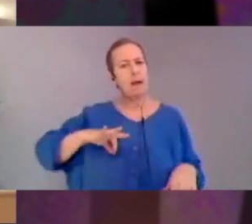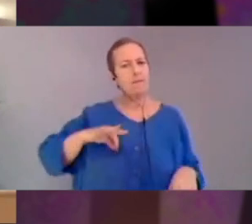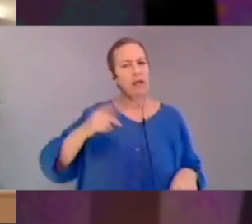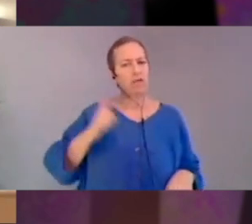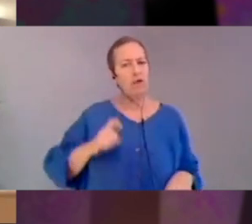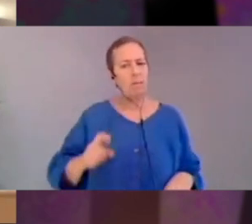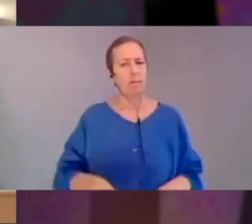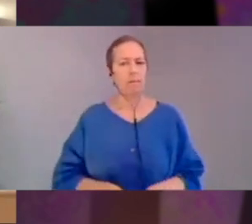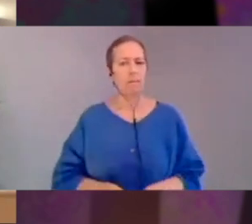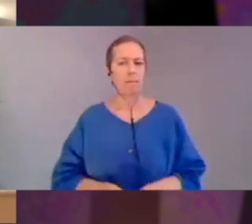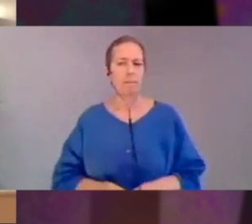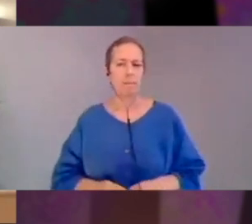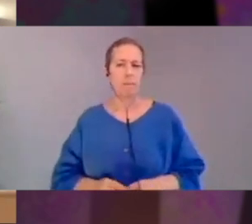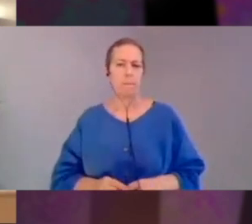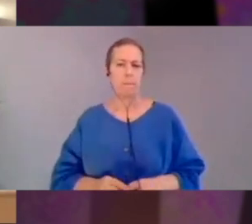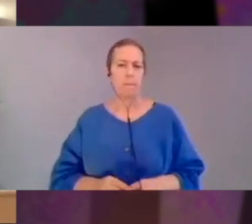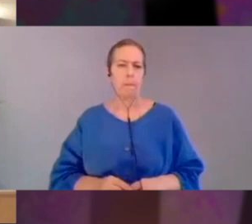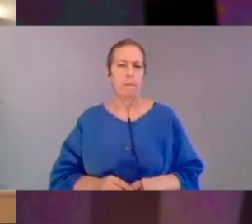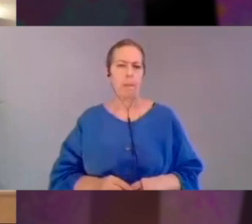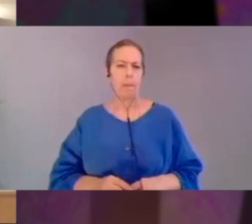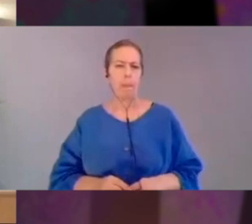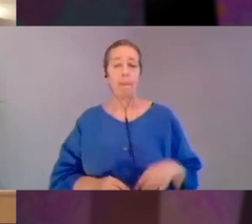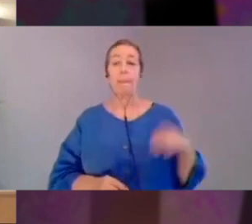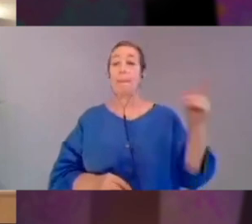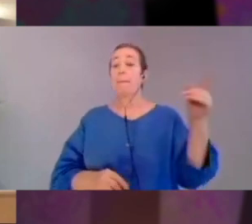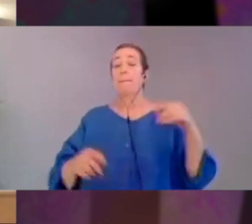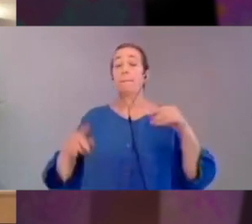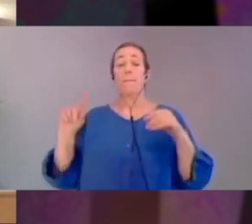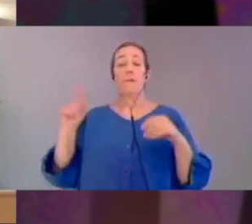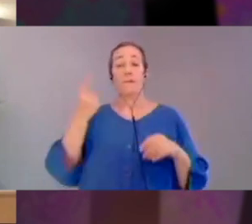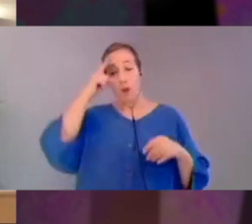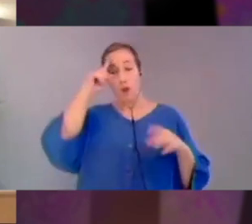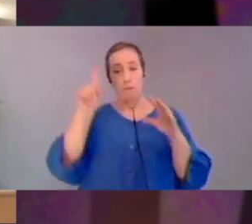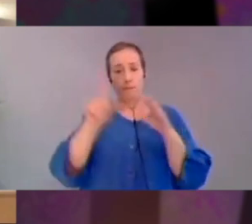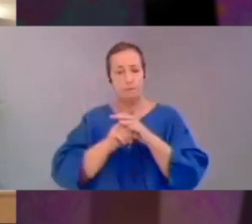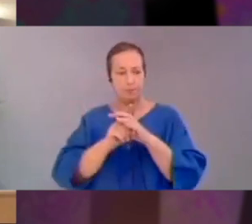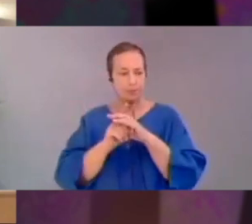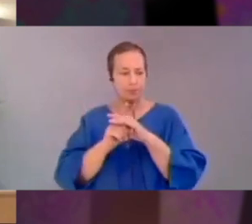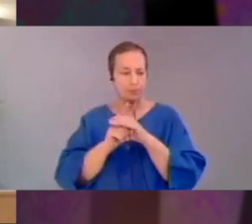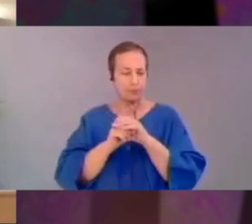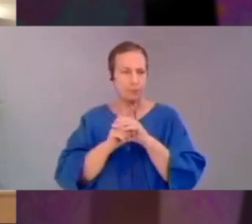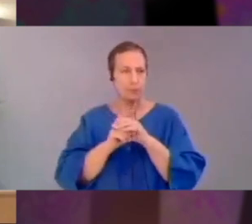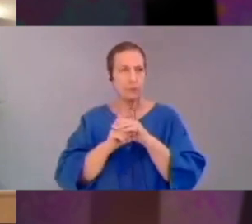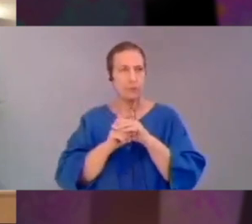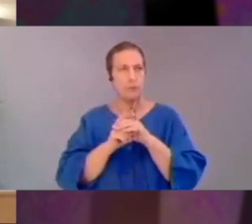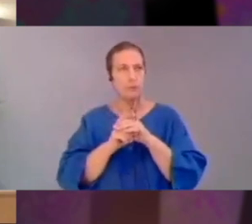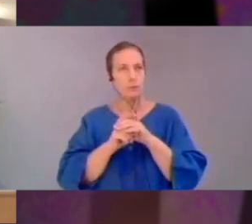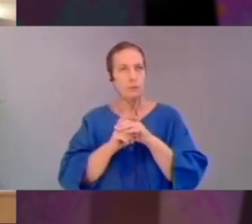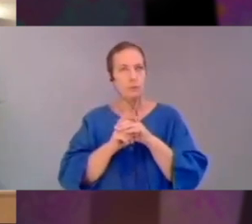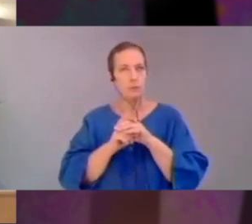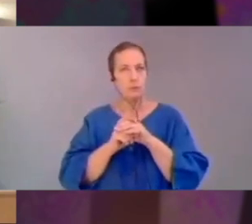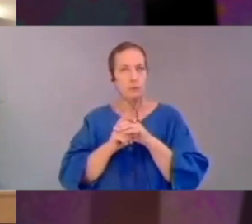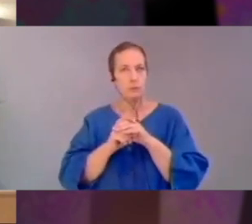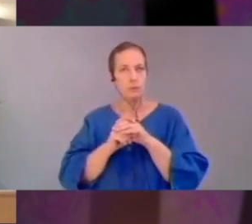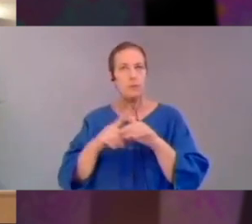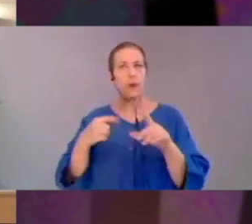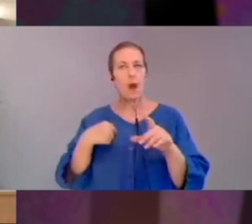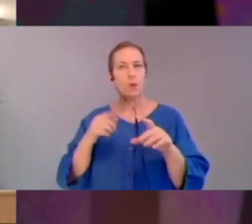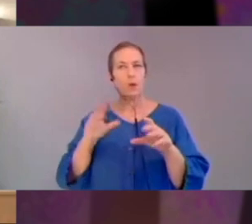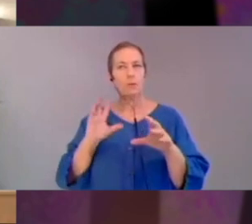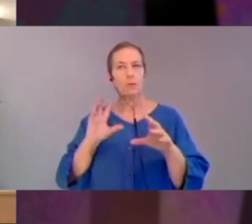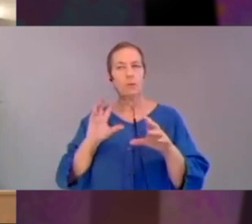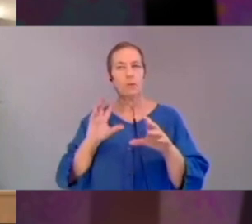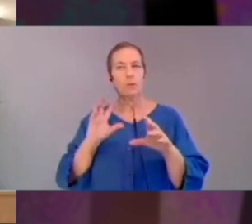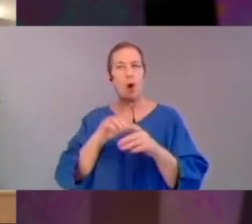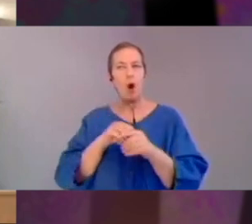You know, interestingly, the first thing that comes up is when we did, so I was a part of a,